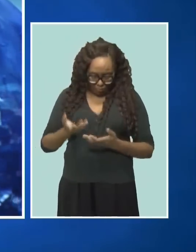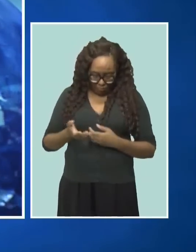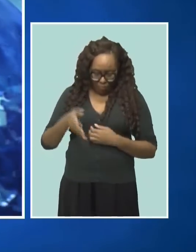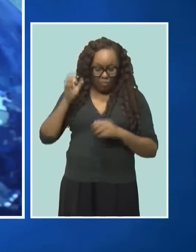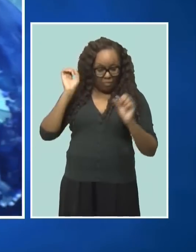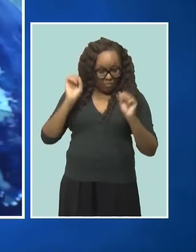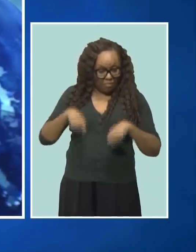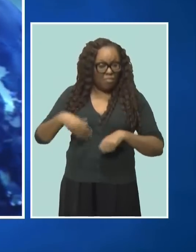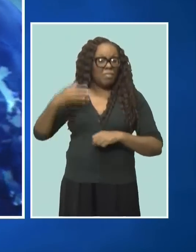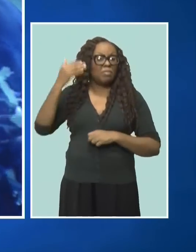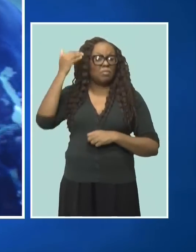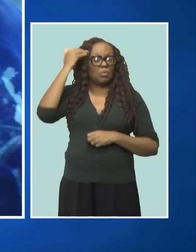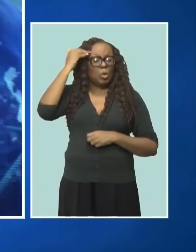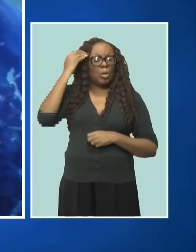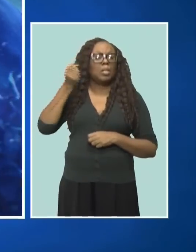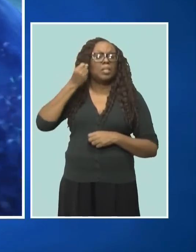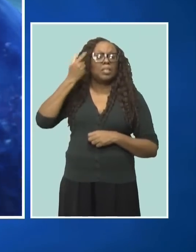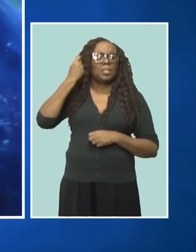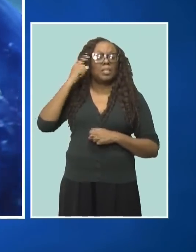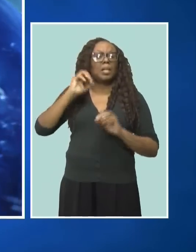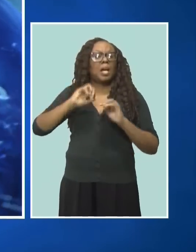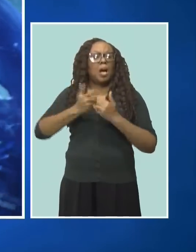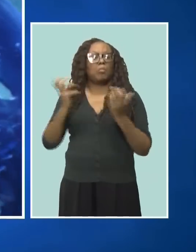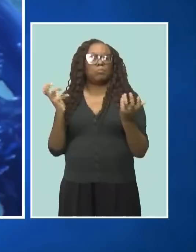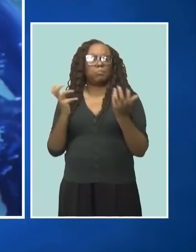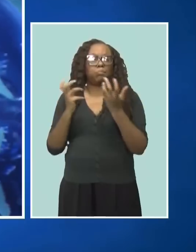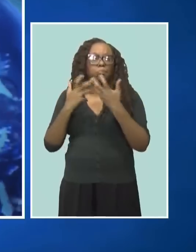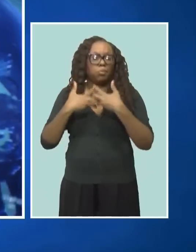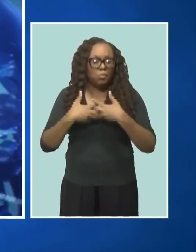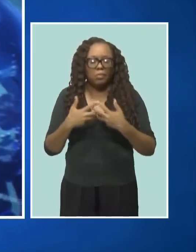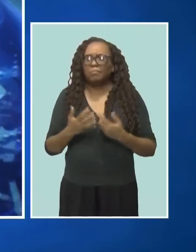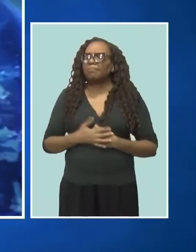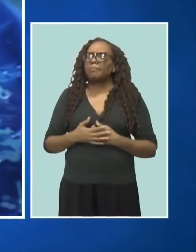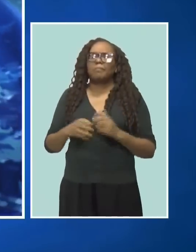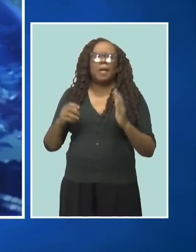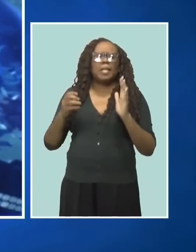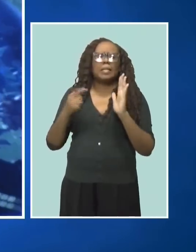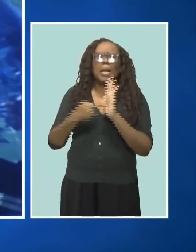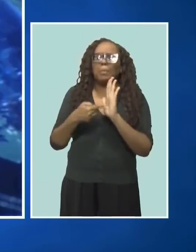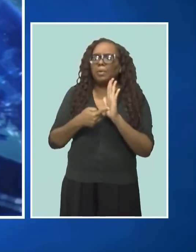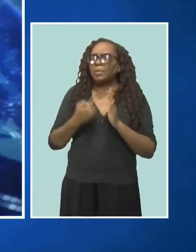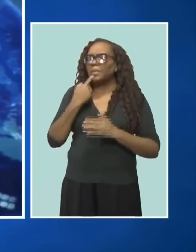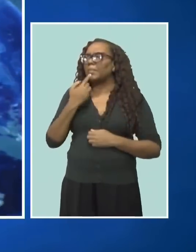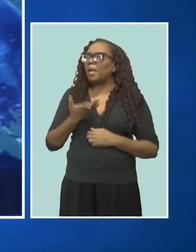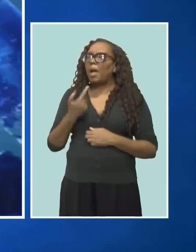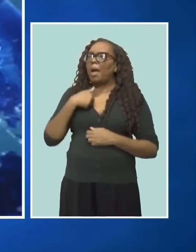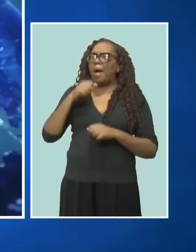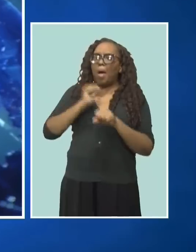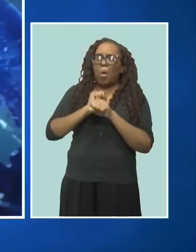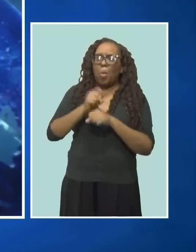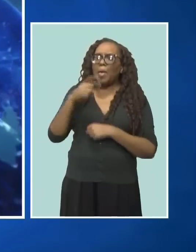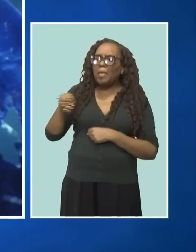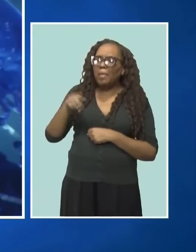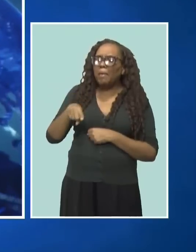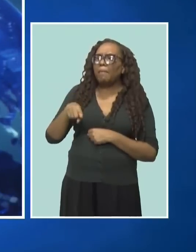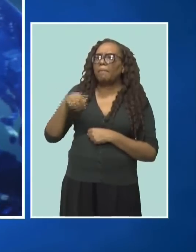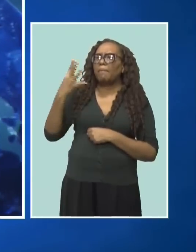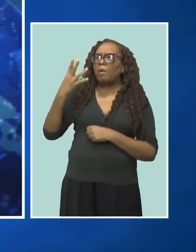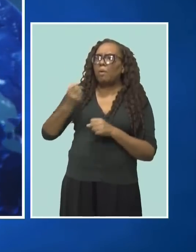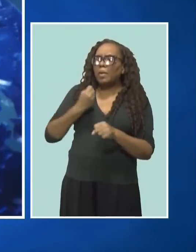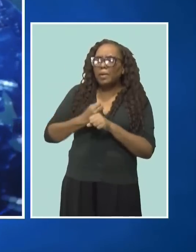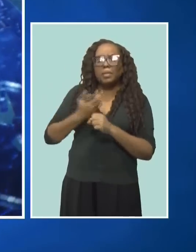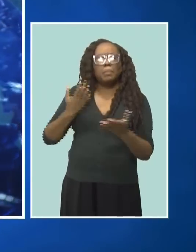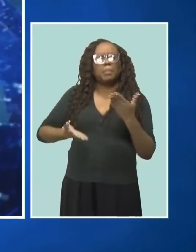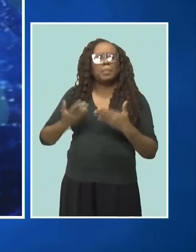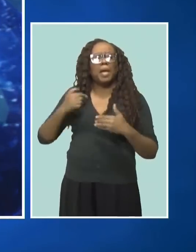where they match up in terms of, I have done this for these 4 years, so therefore I actually can possibly be a